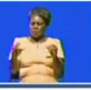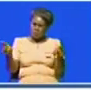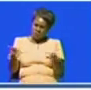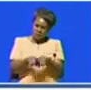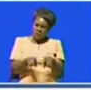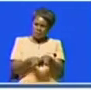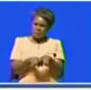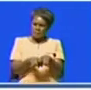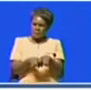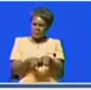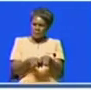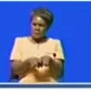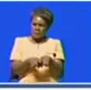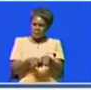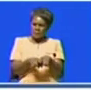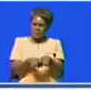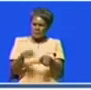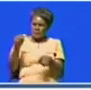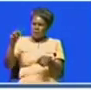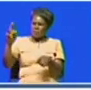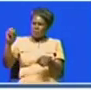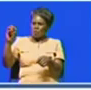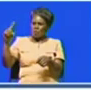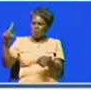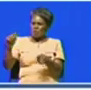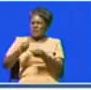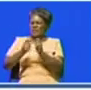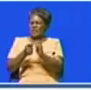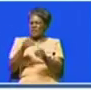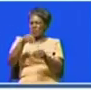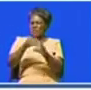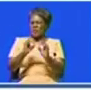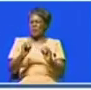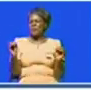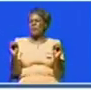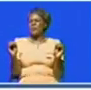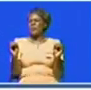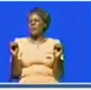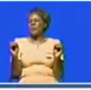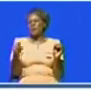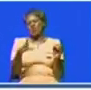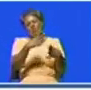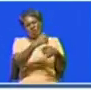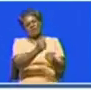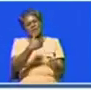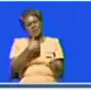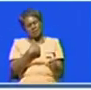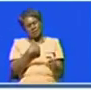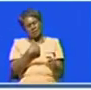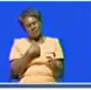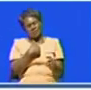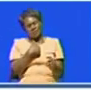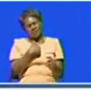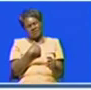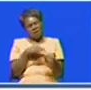intact. Honorable Amolo says there don't seem to be much changes within. You say you're confident of that. So what is